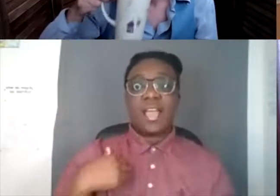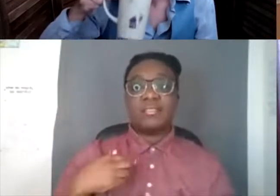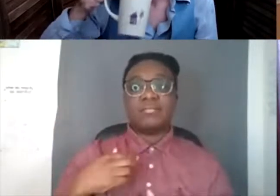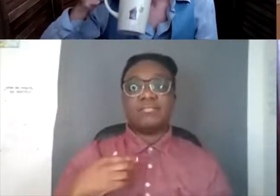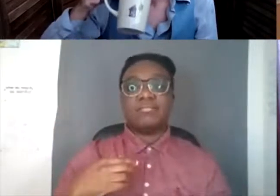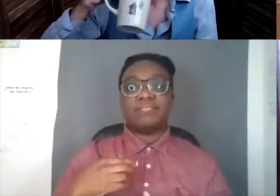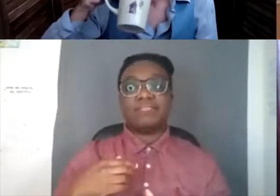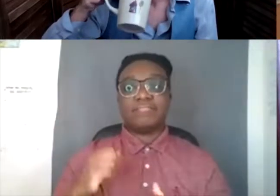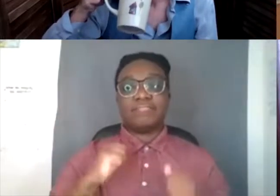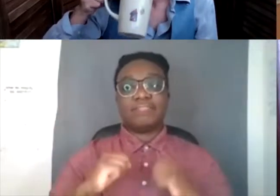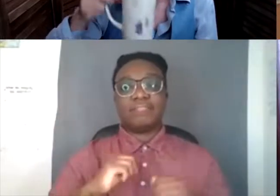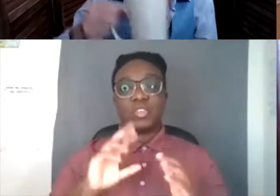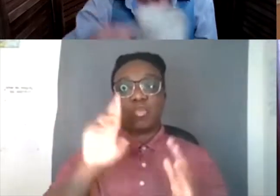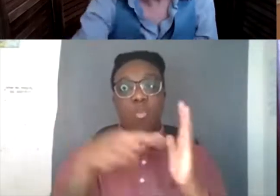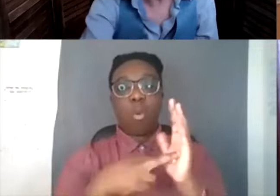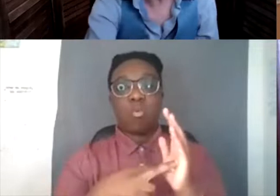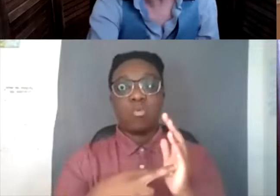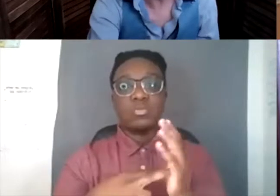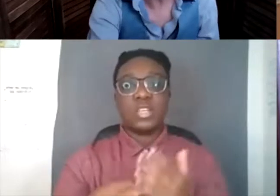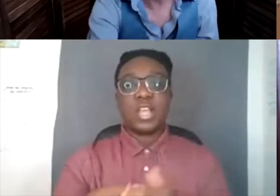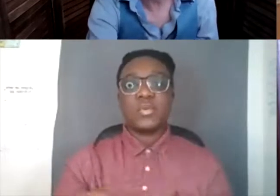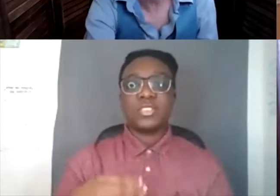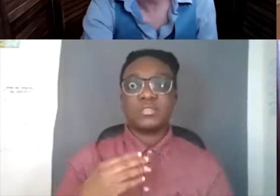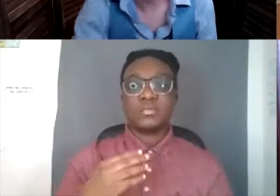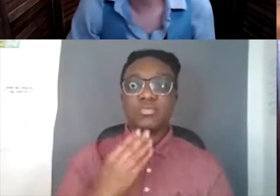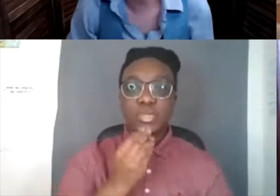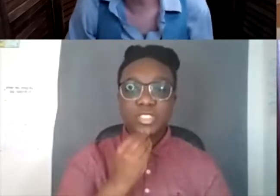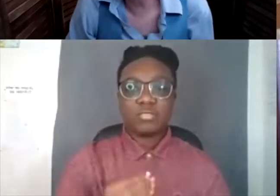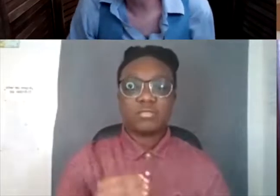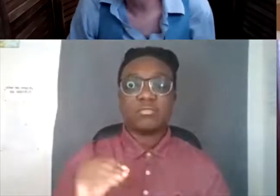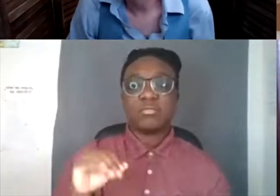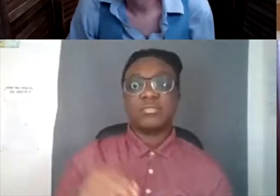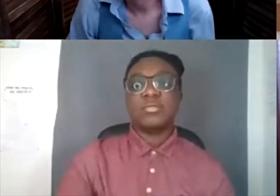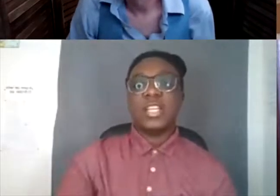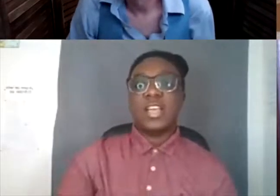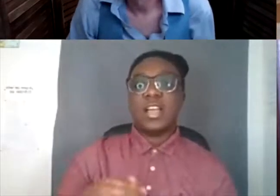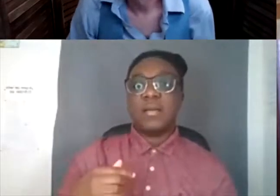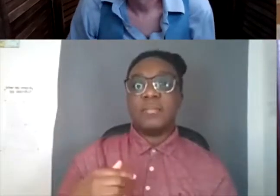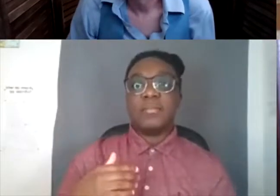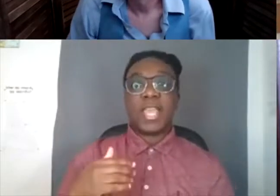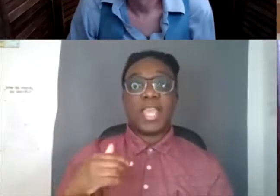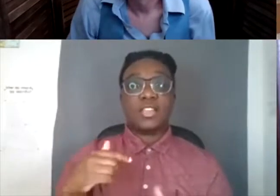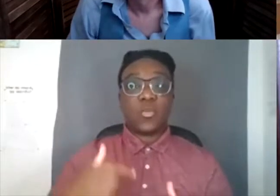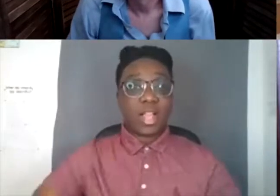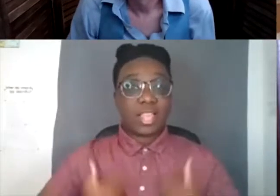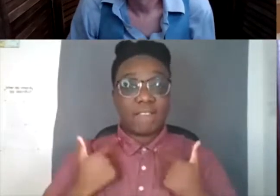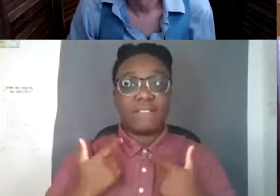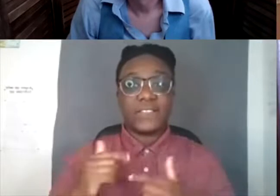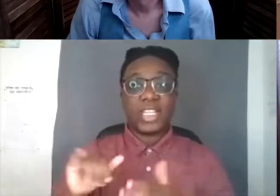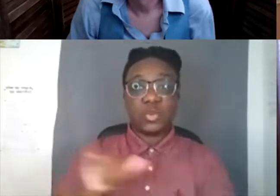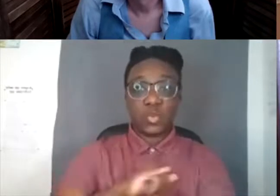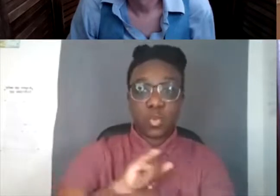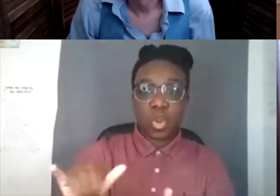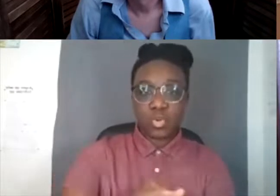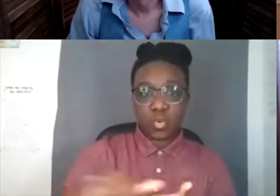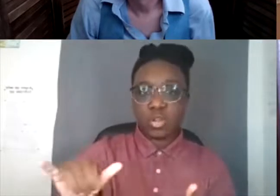said, you play this Jewish woman, and you're the head of this Jewish family, and you live in Brooklyn. And